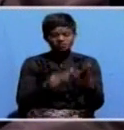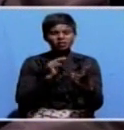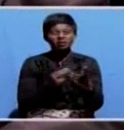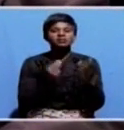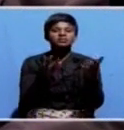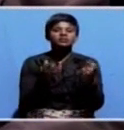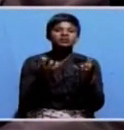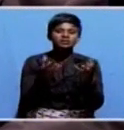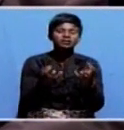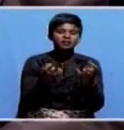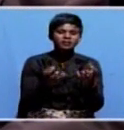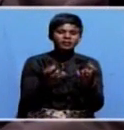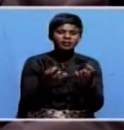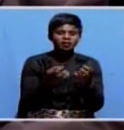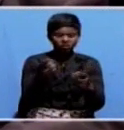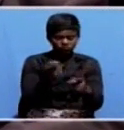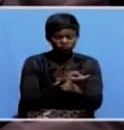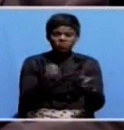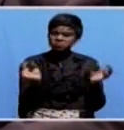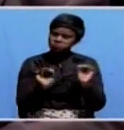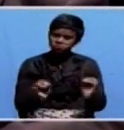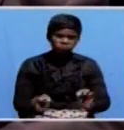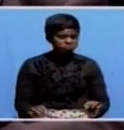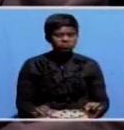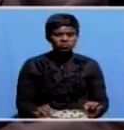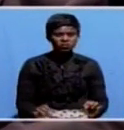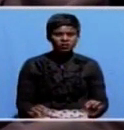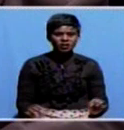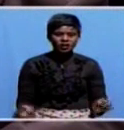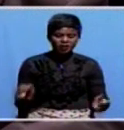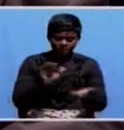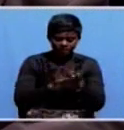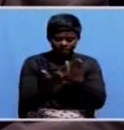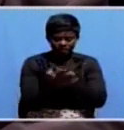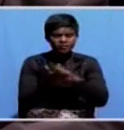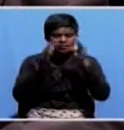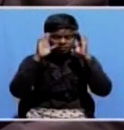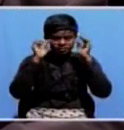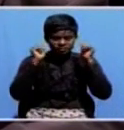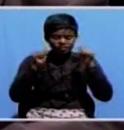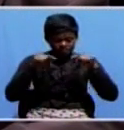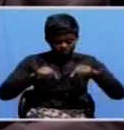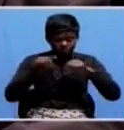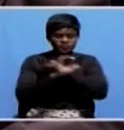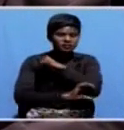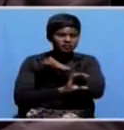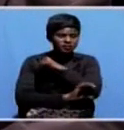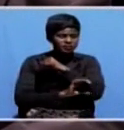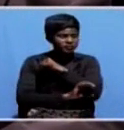was. Rising from nothingness to the presidency of this country,